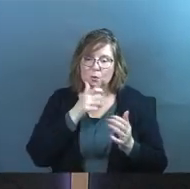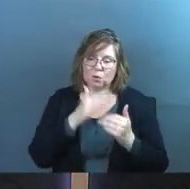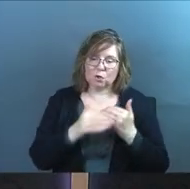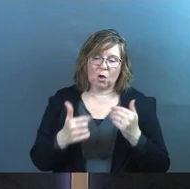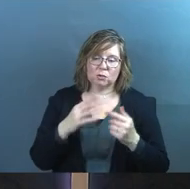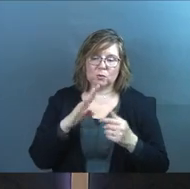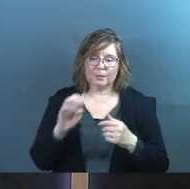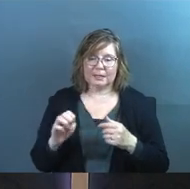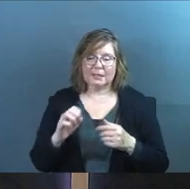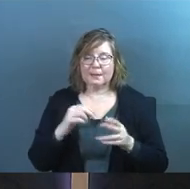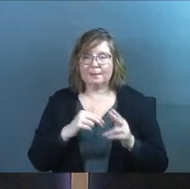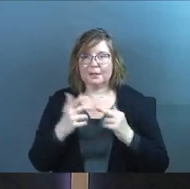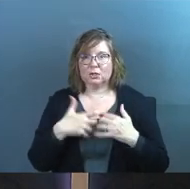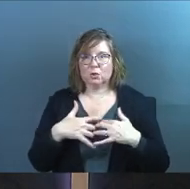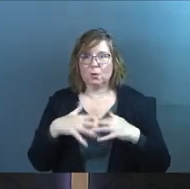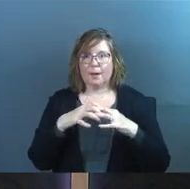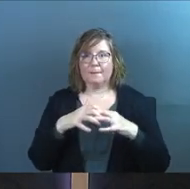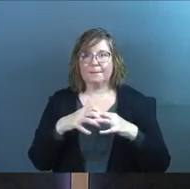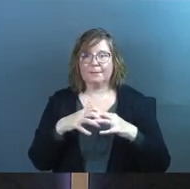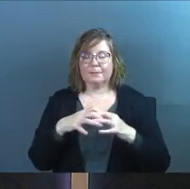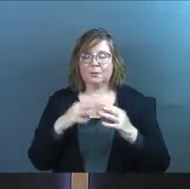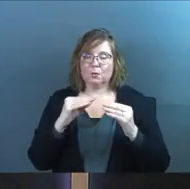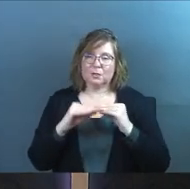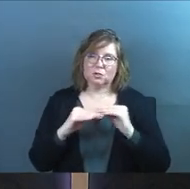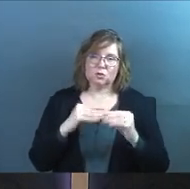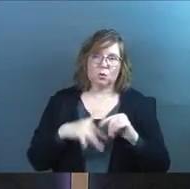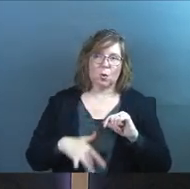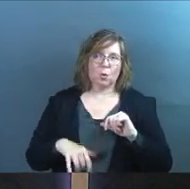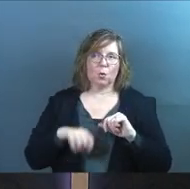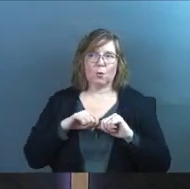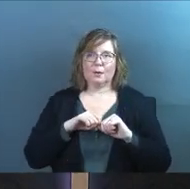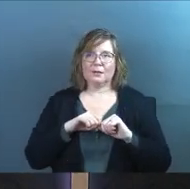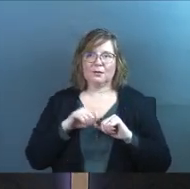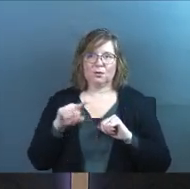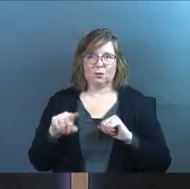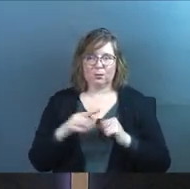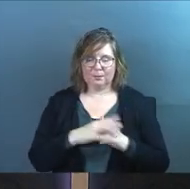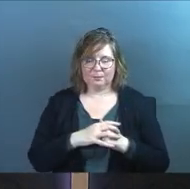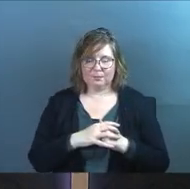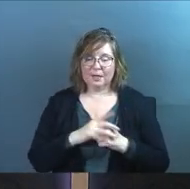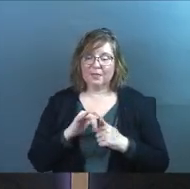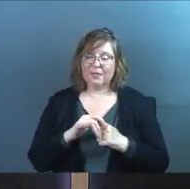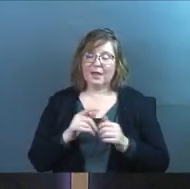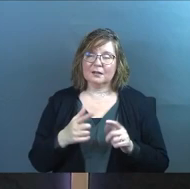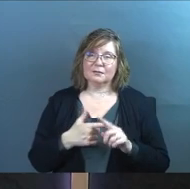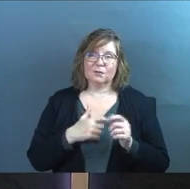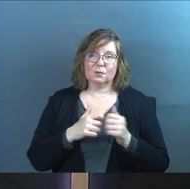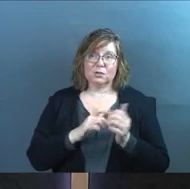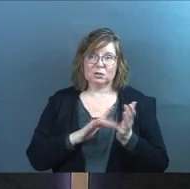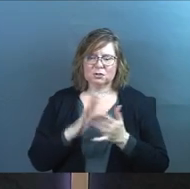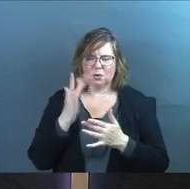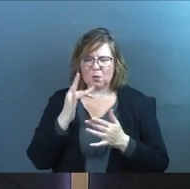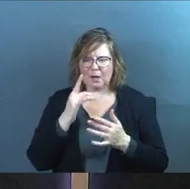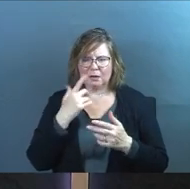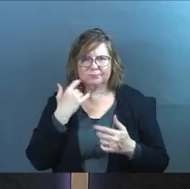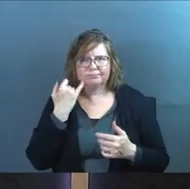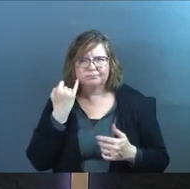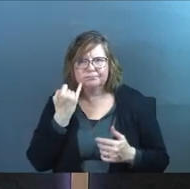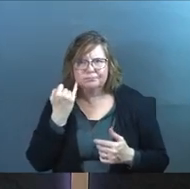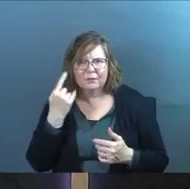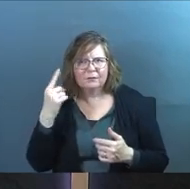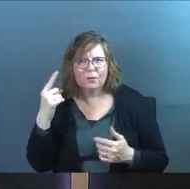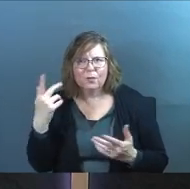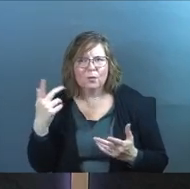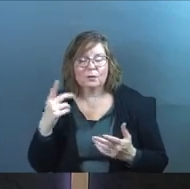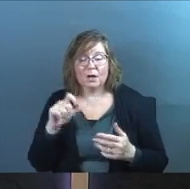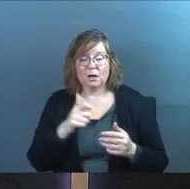called to be, building you up, restoring you. And that only comes with Jesus. So why be envious, right?